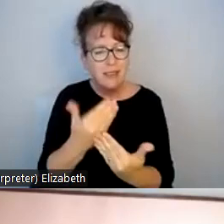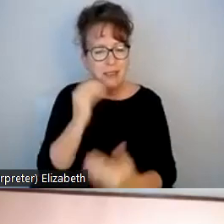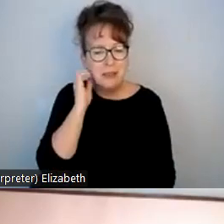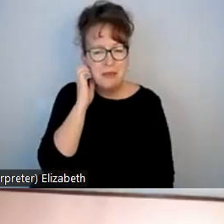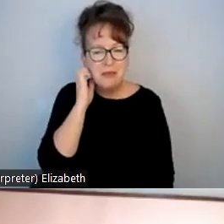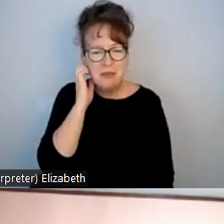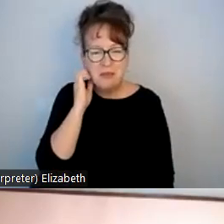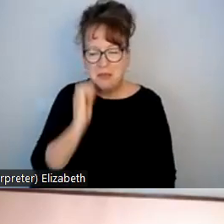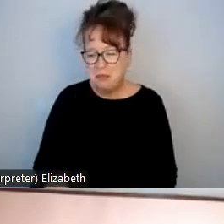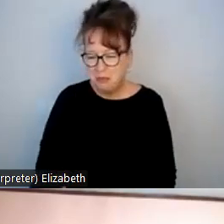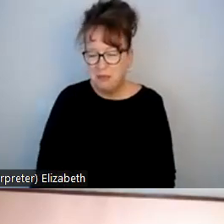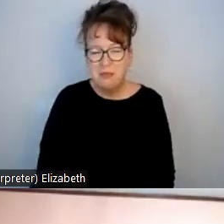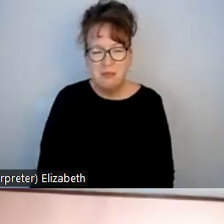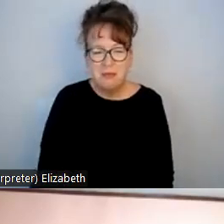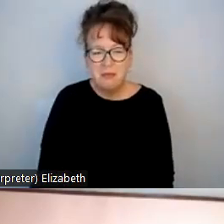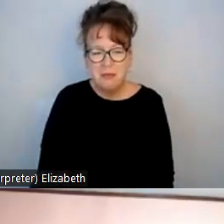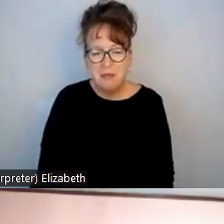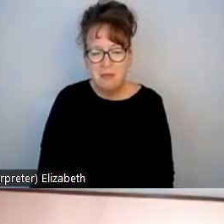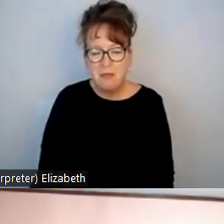Thank you, Chairman.